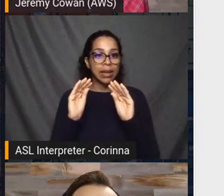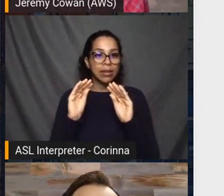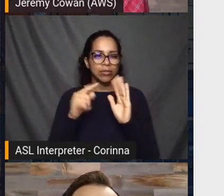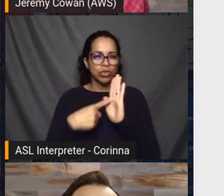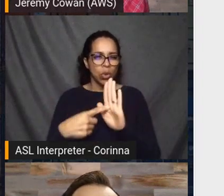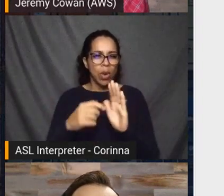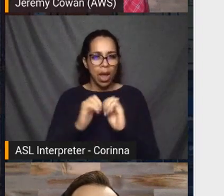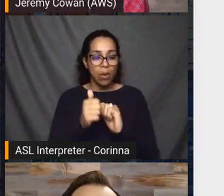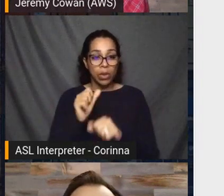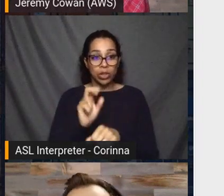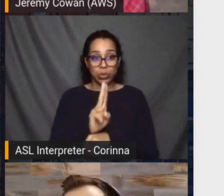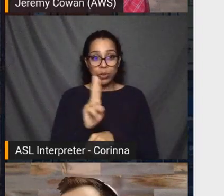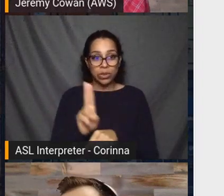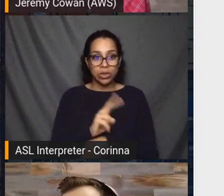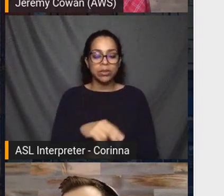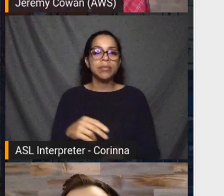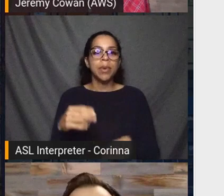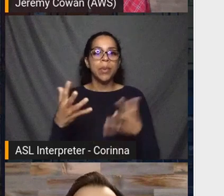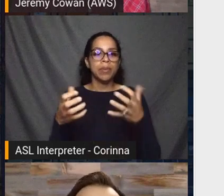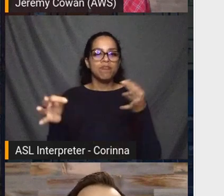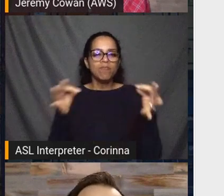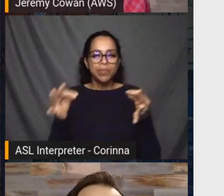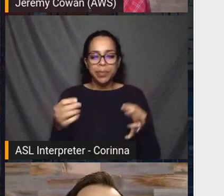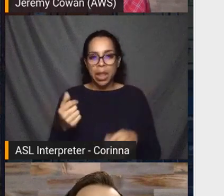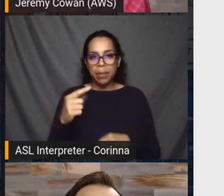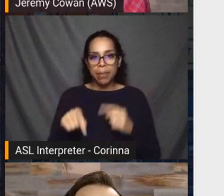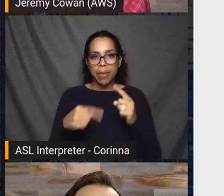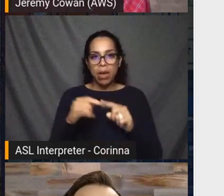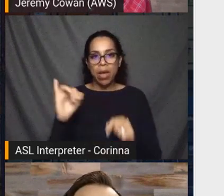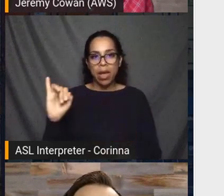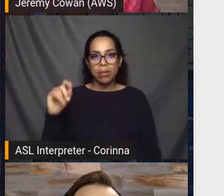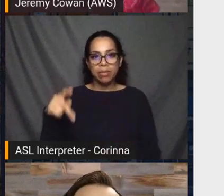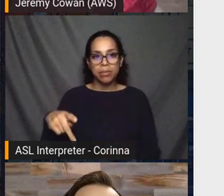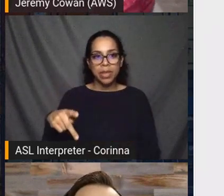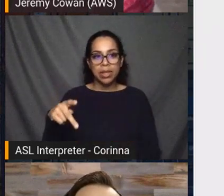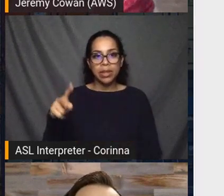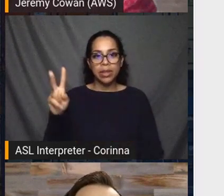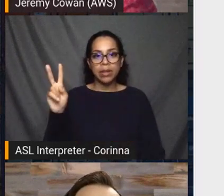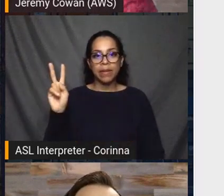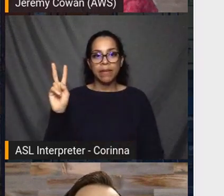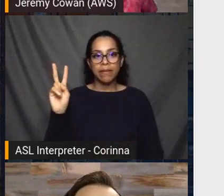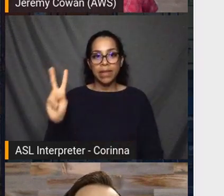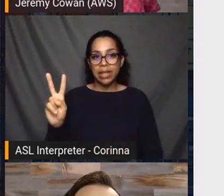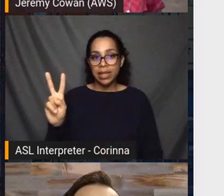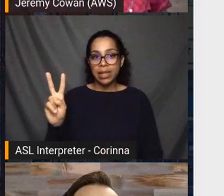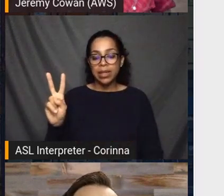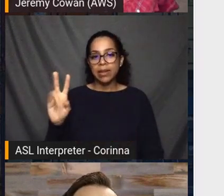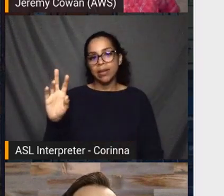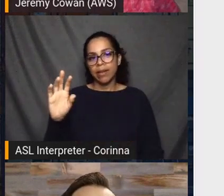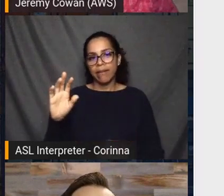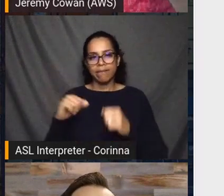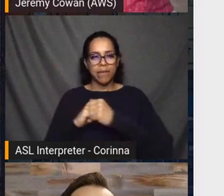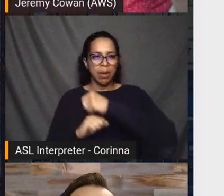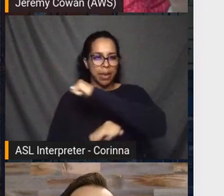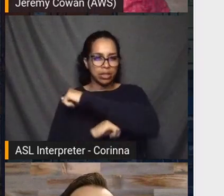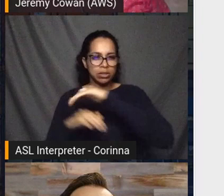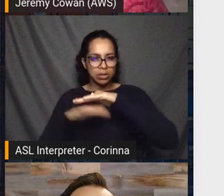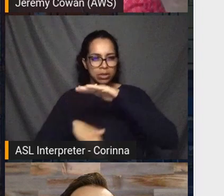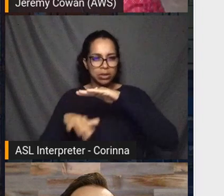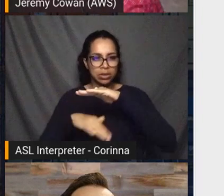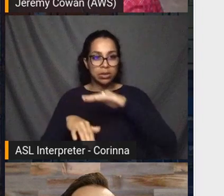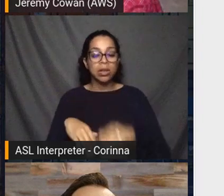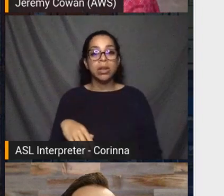just a little bit IPv6 fundamentals here, right? As we know, IPv6 is a